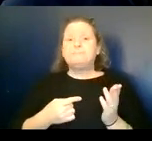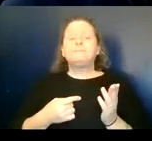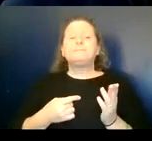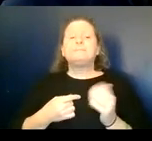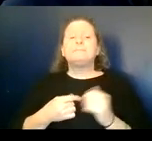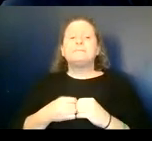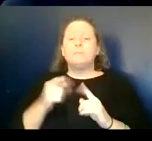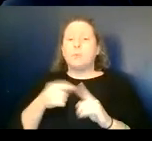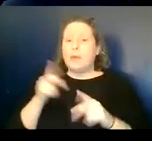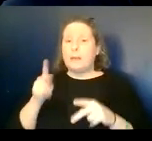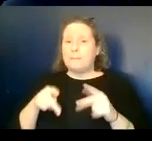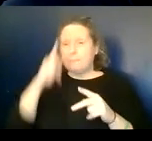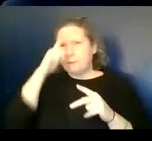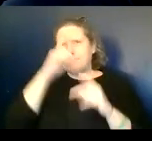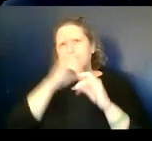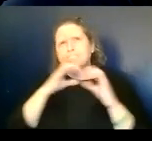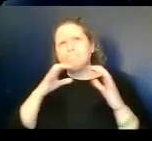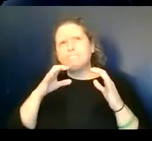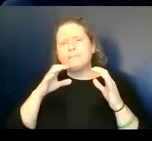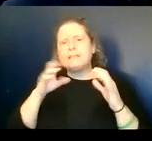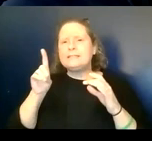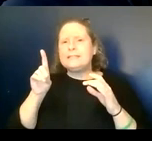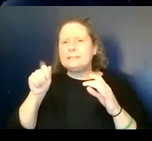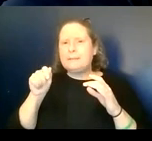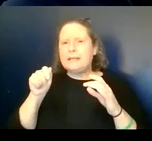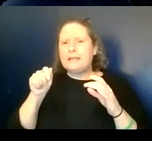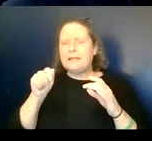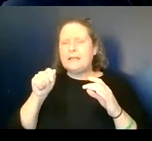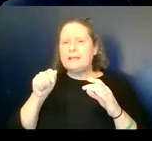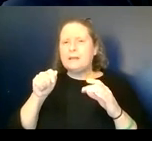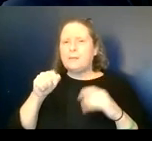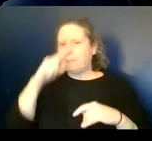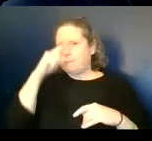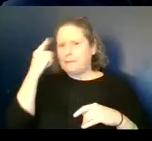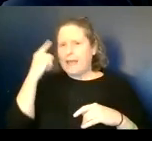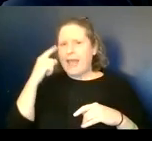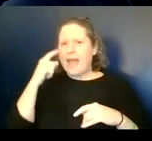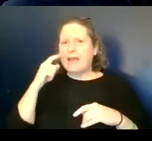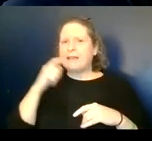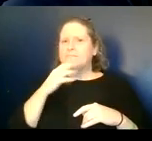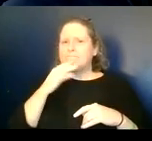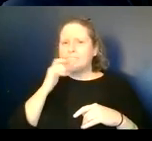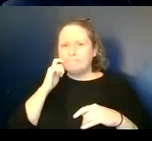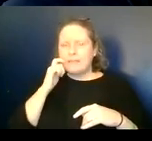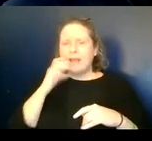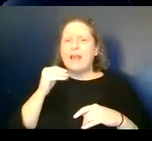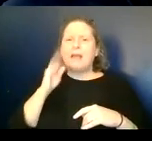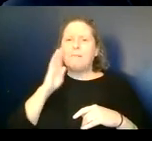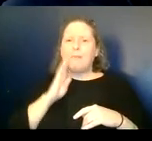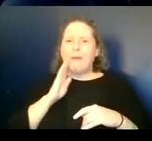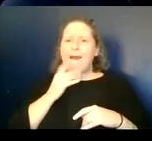when people think of disability in Black and Brown communities, where I from, for